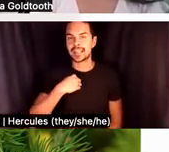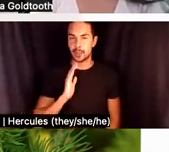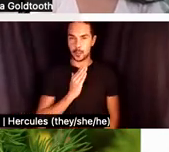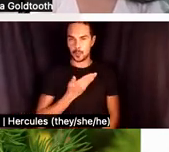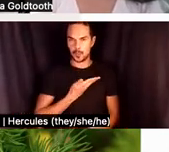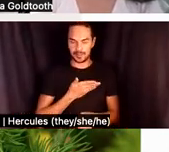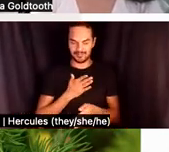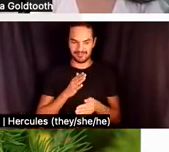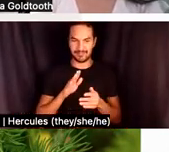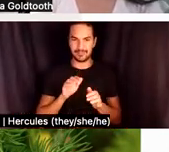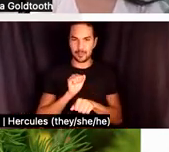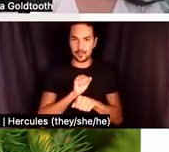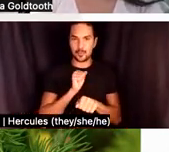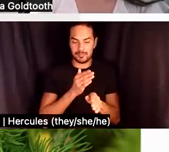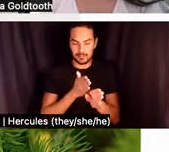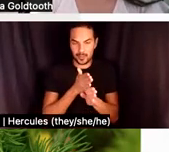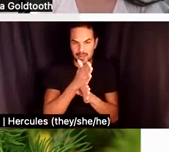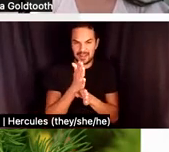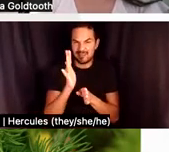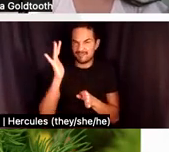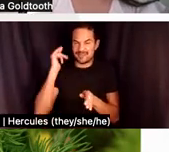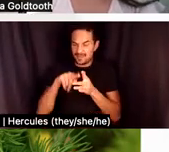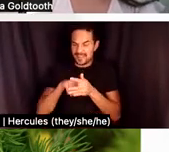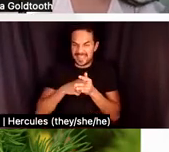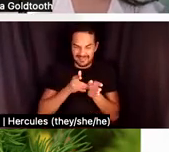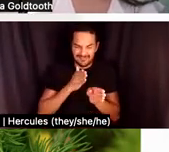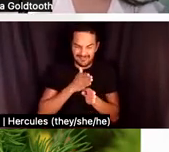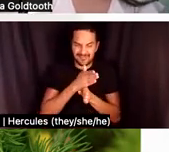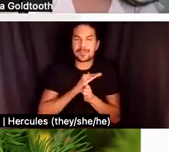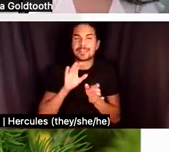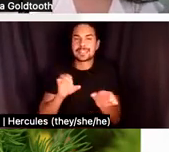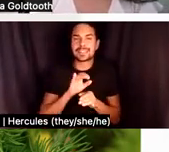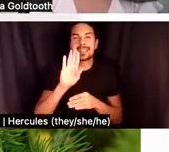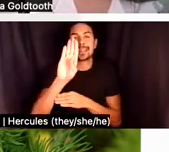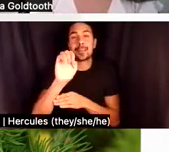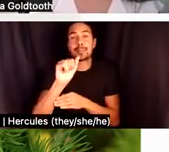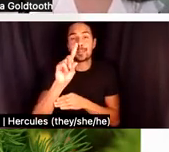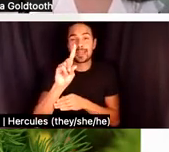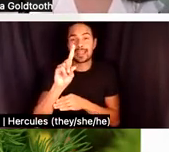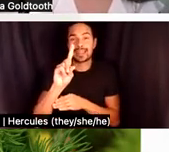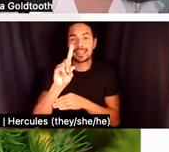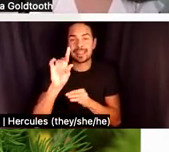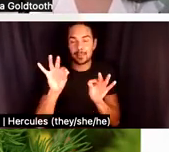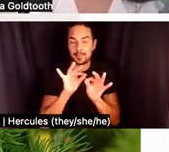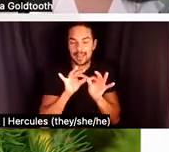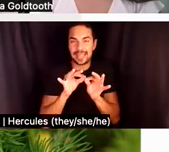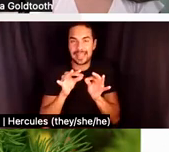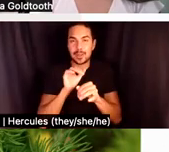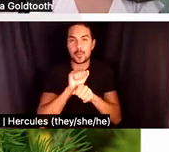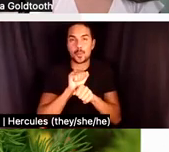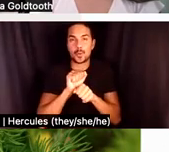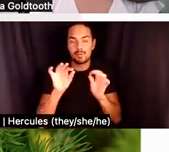we did a beadwork circle, which was pretty simple in the